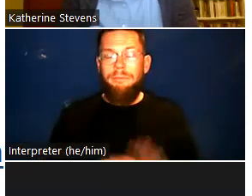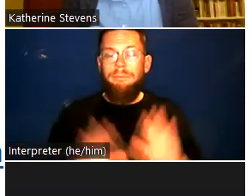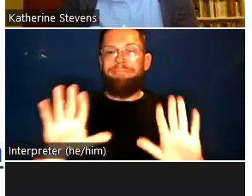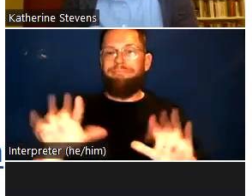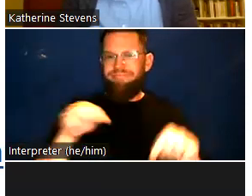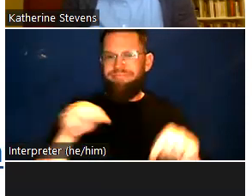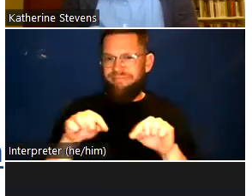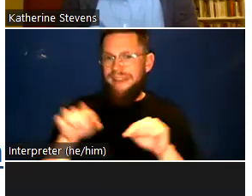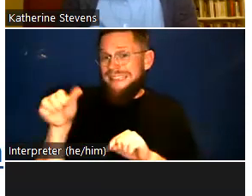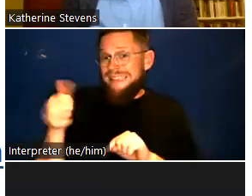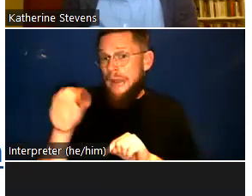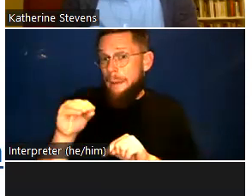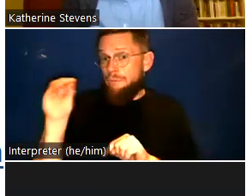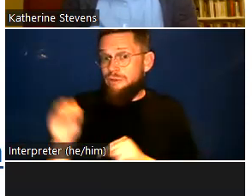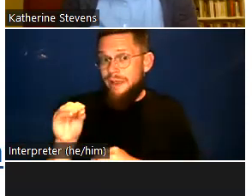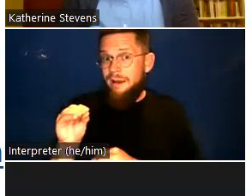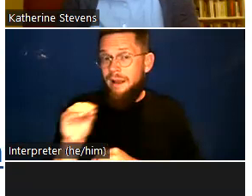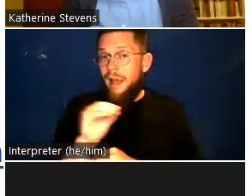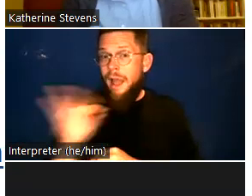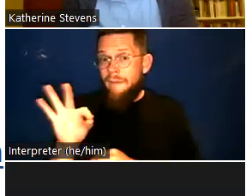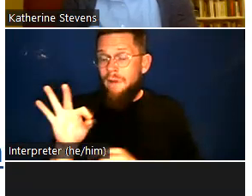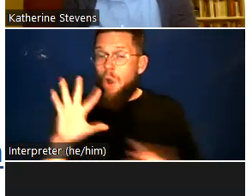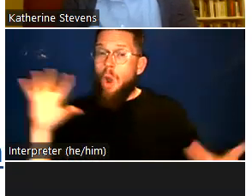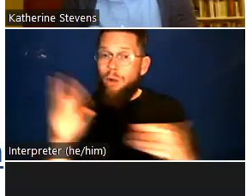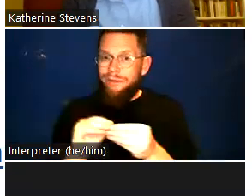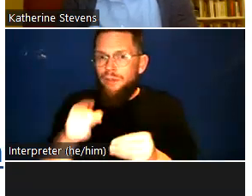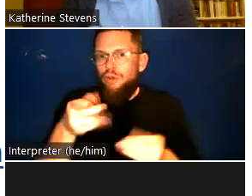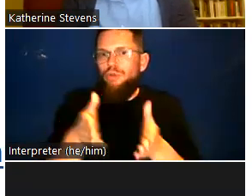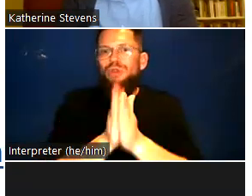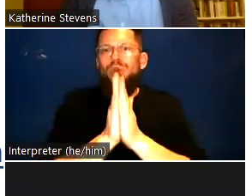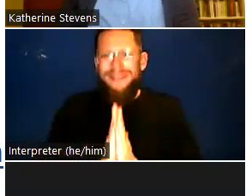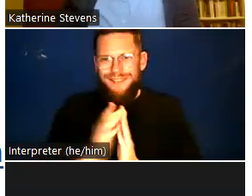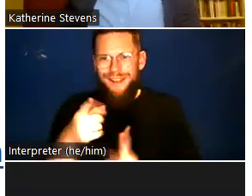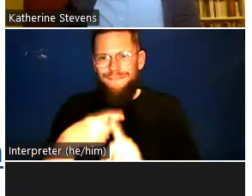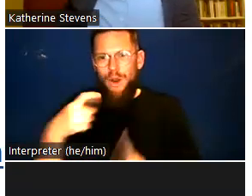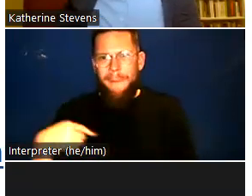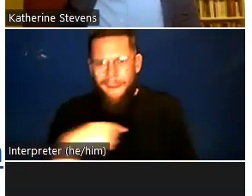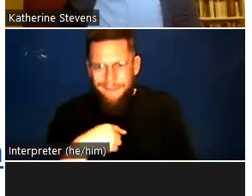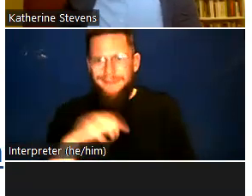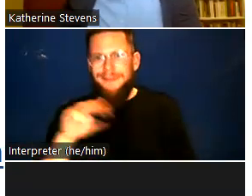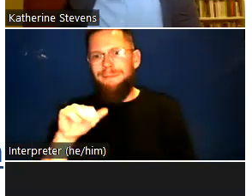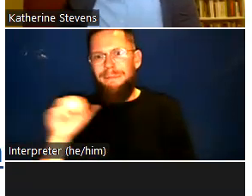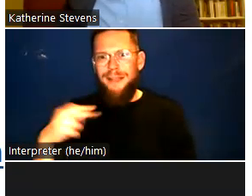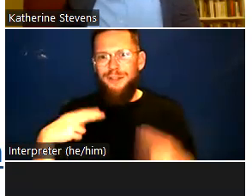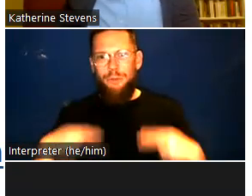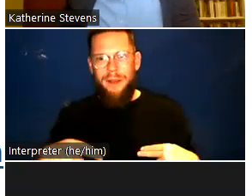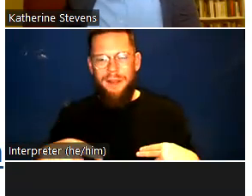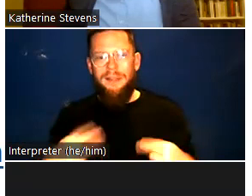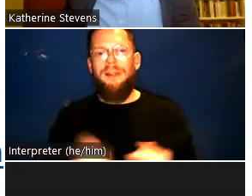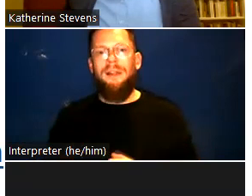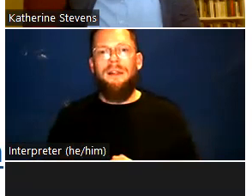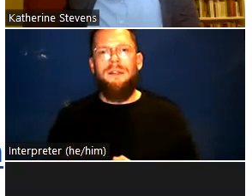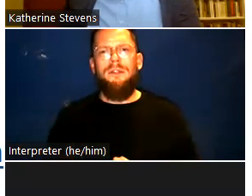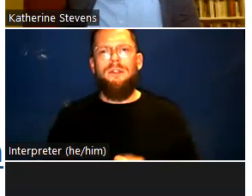The 10% of the amount you are requesting of Mass Humanities. So just to take a look at this